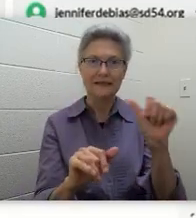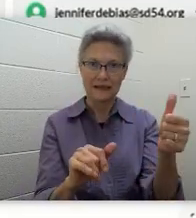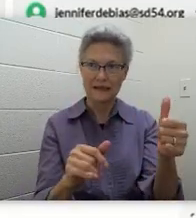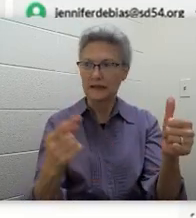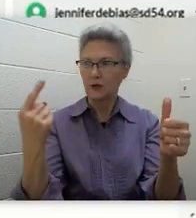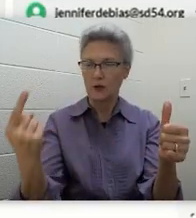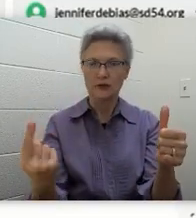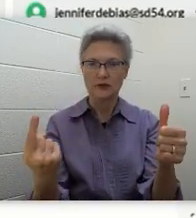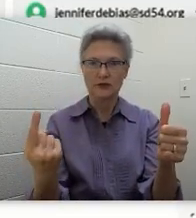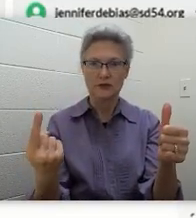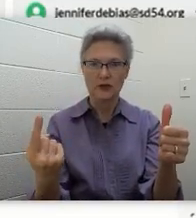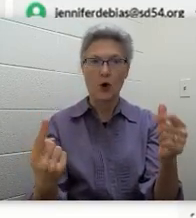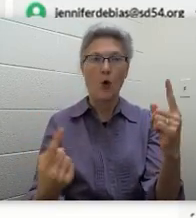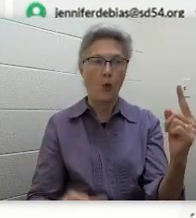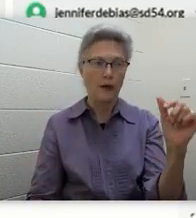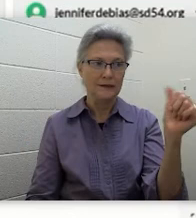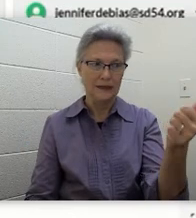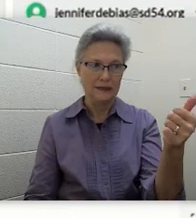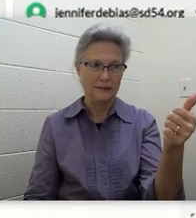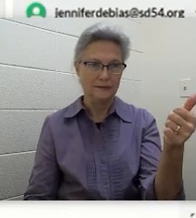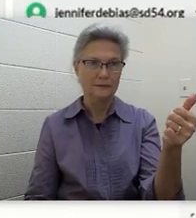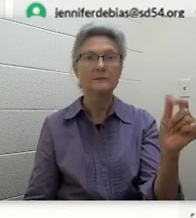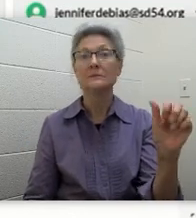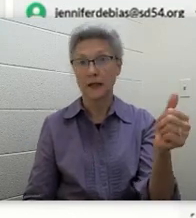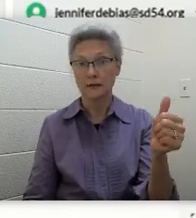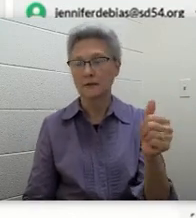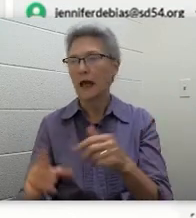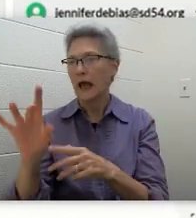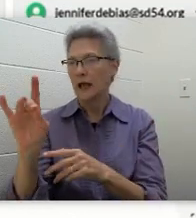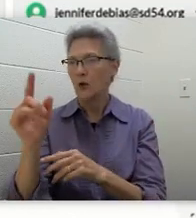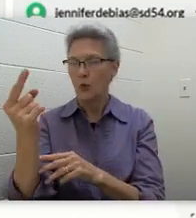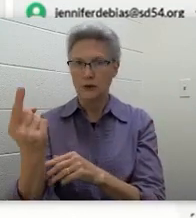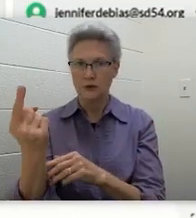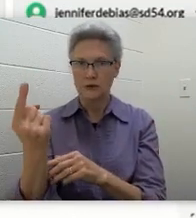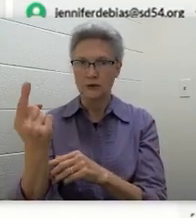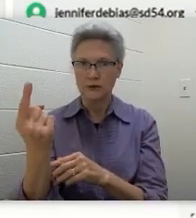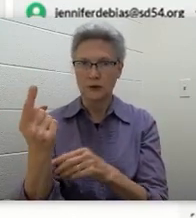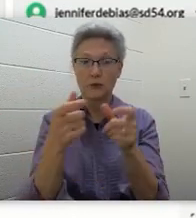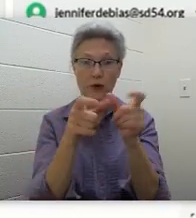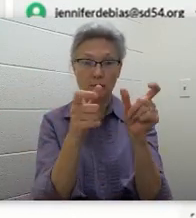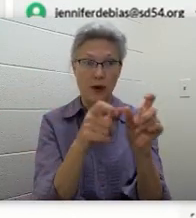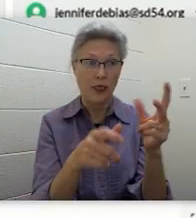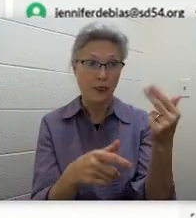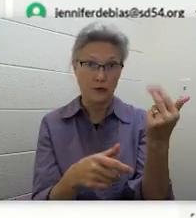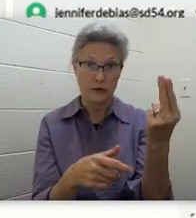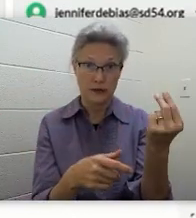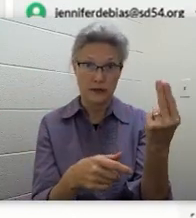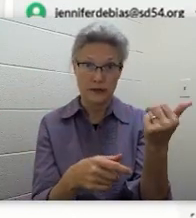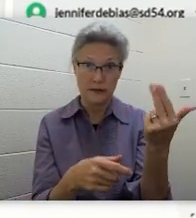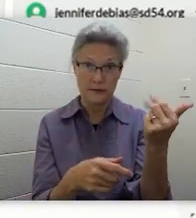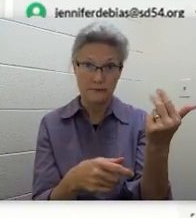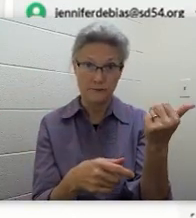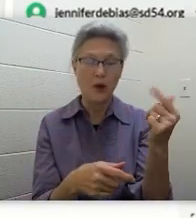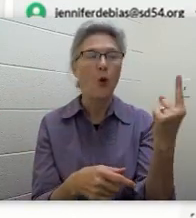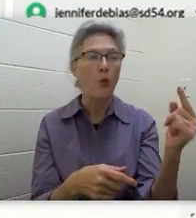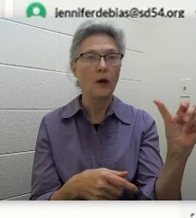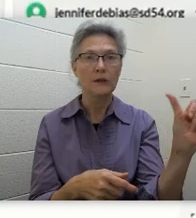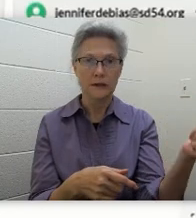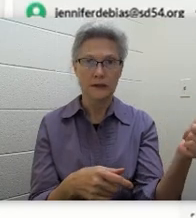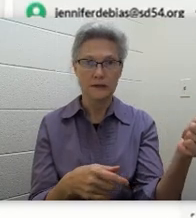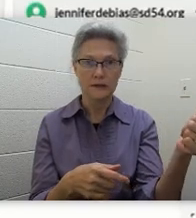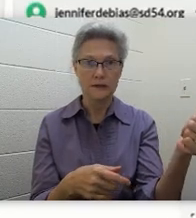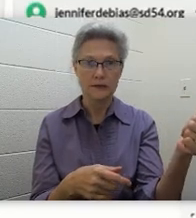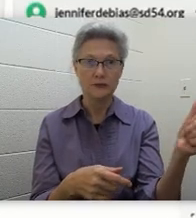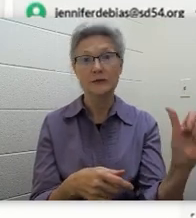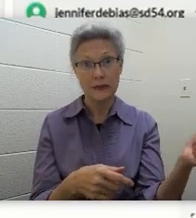ones. 1 10, which is 10, 8 ones. I'm going to break apart 13, 1 10, which